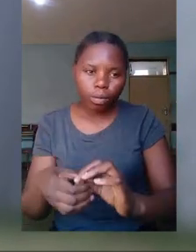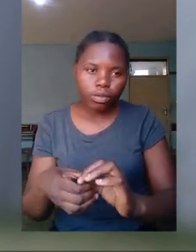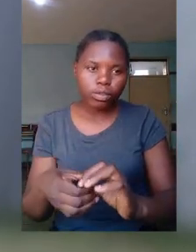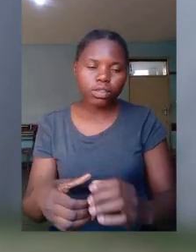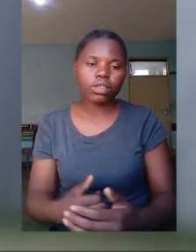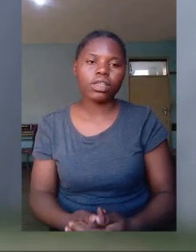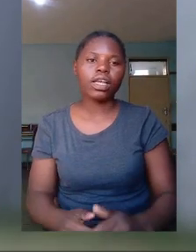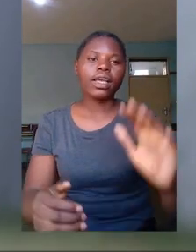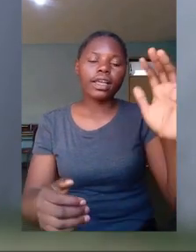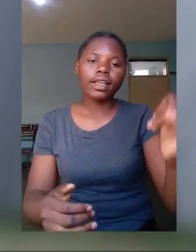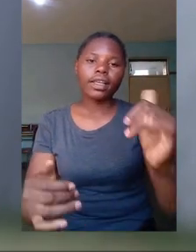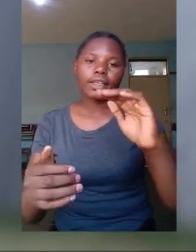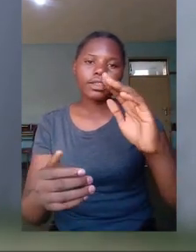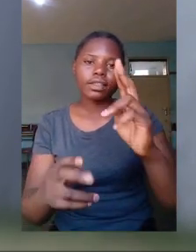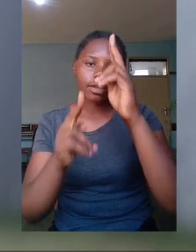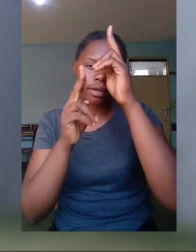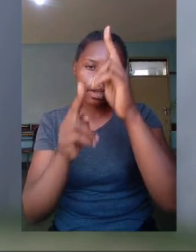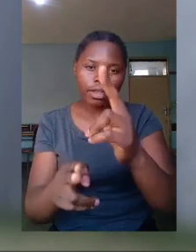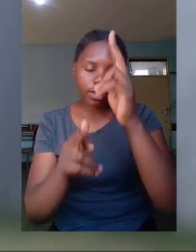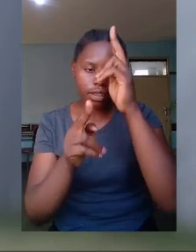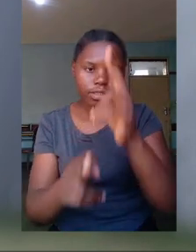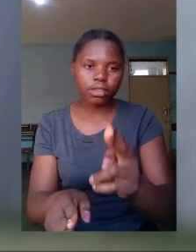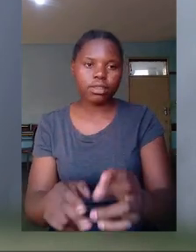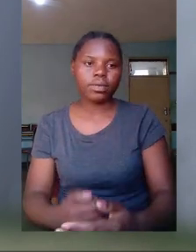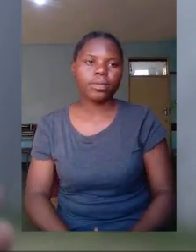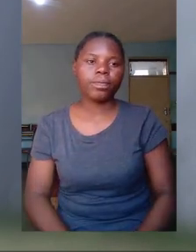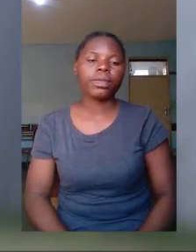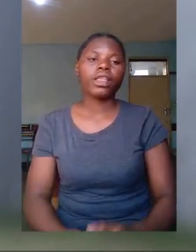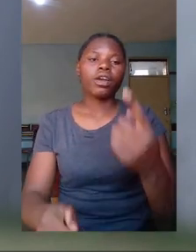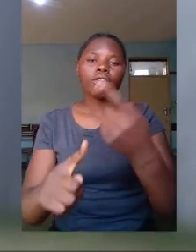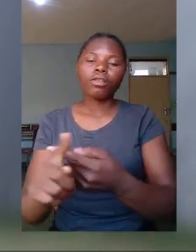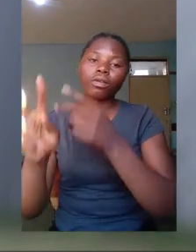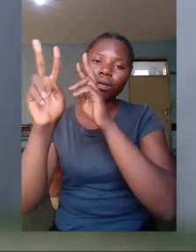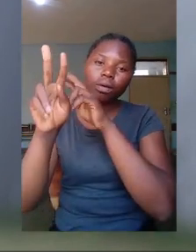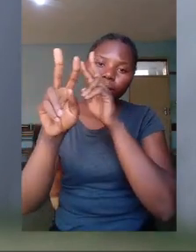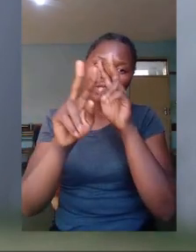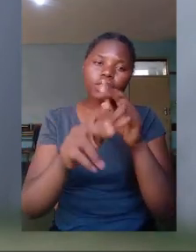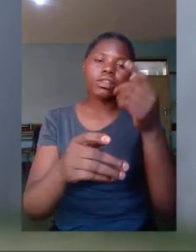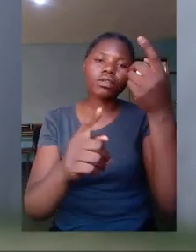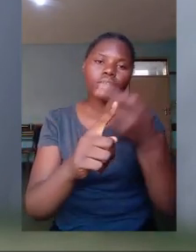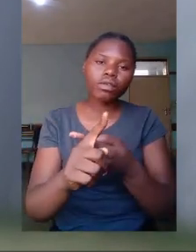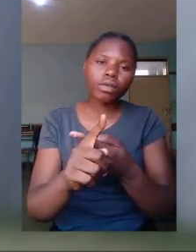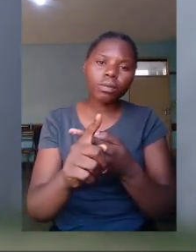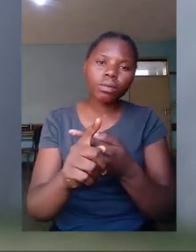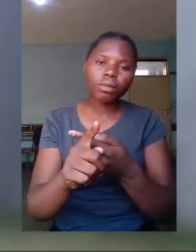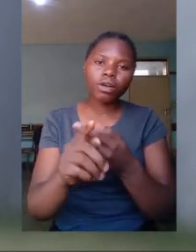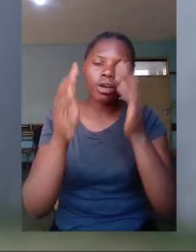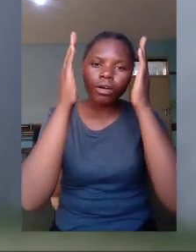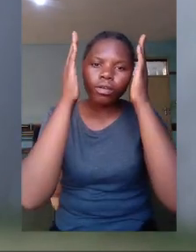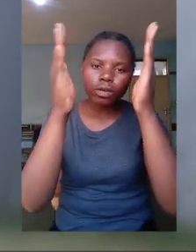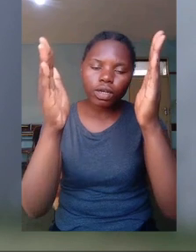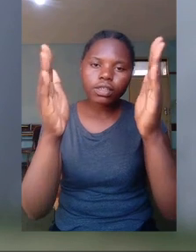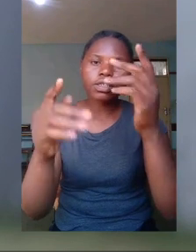feedback. So it's go through the whole value of chain. So from observation, from forecasting, from